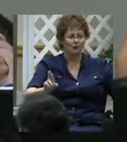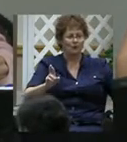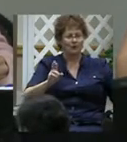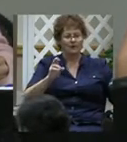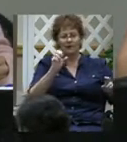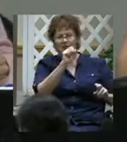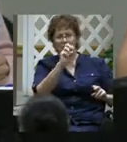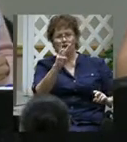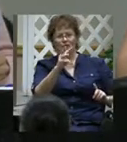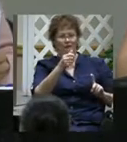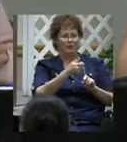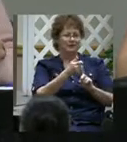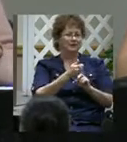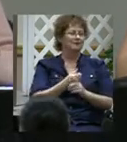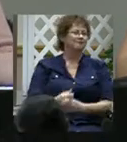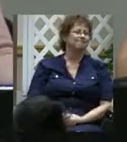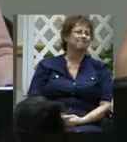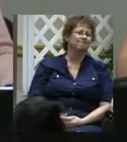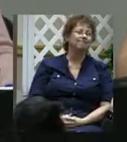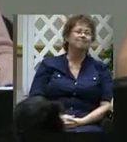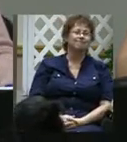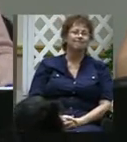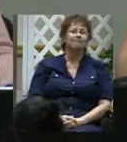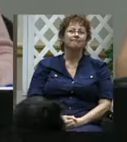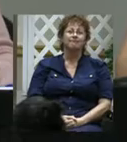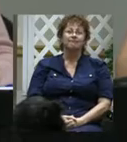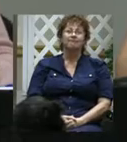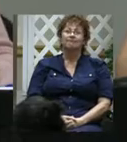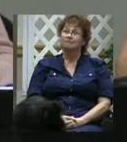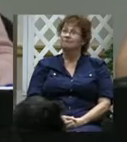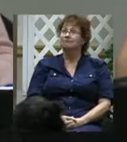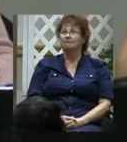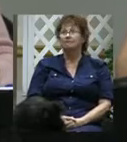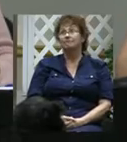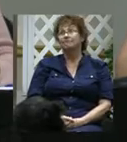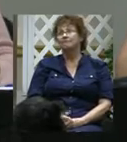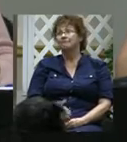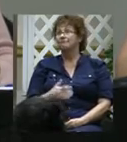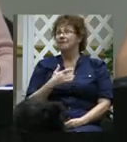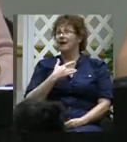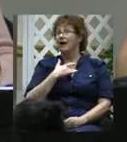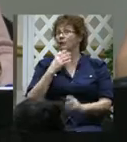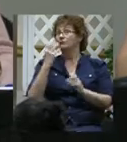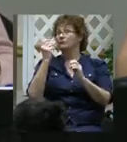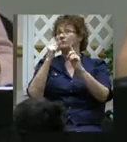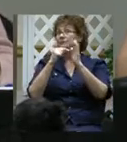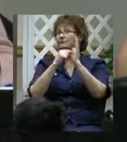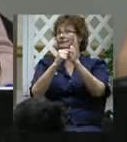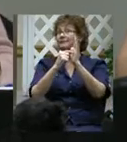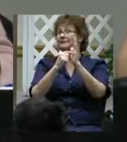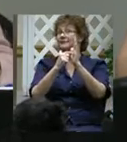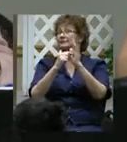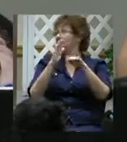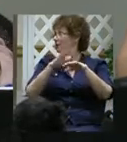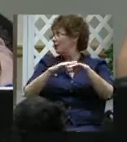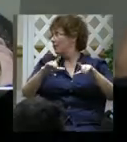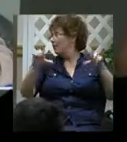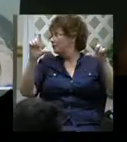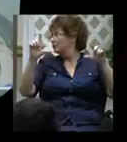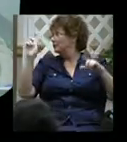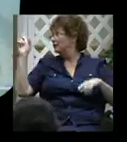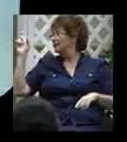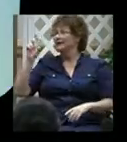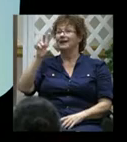software itself. So that's what, I put some samples of the screens, and you will see